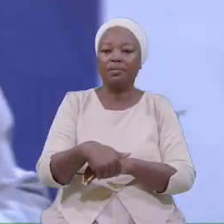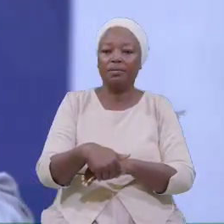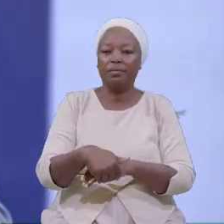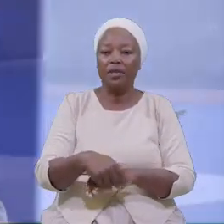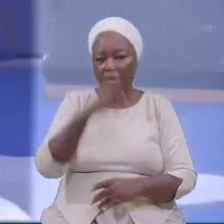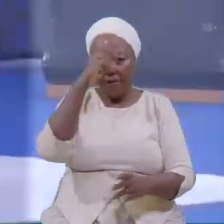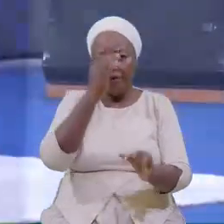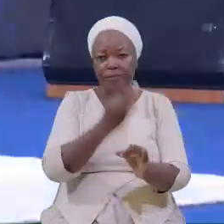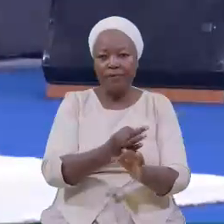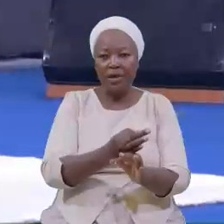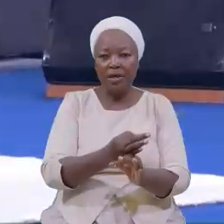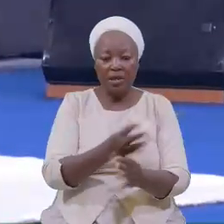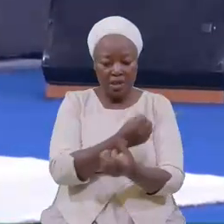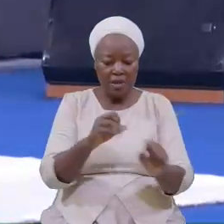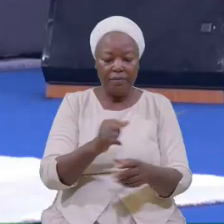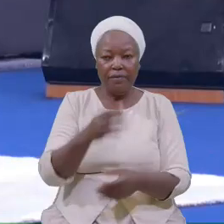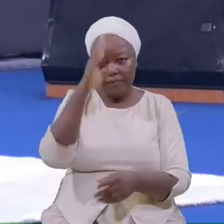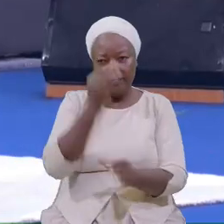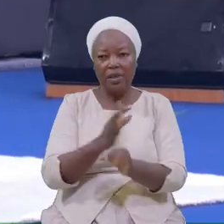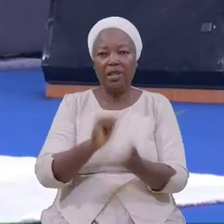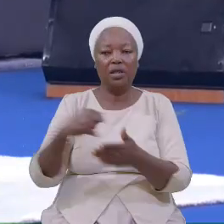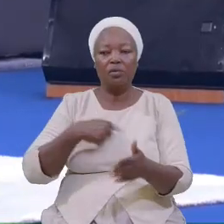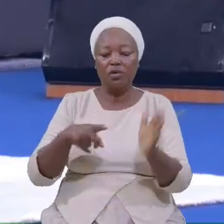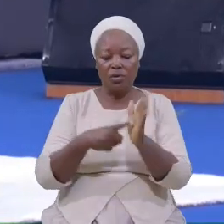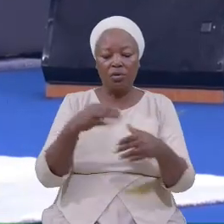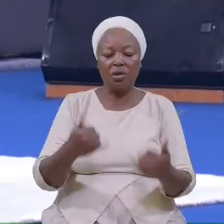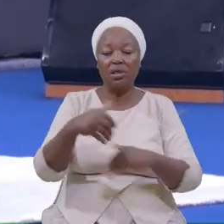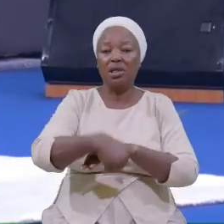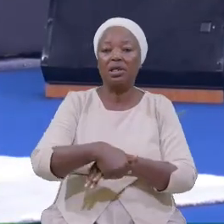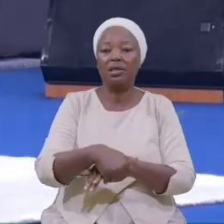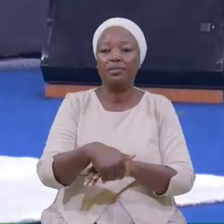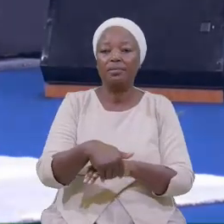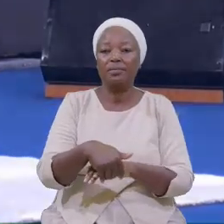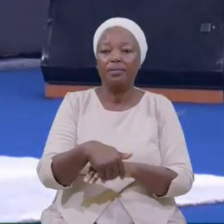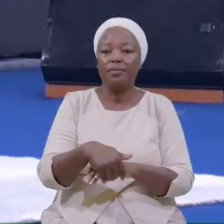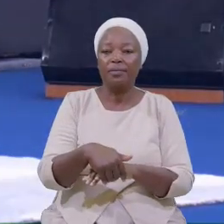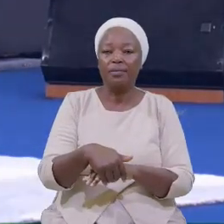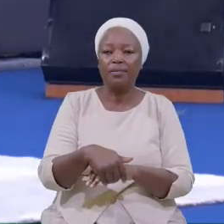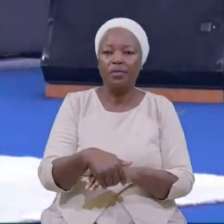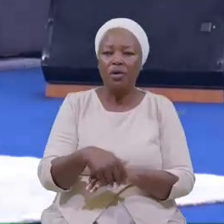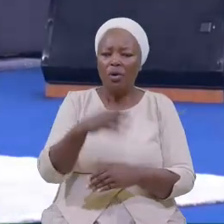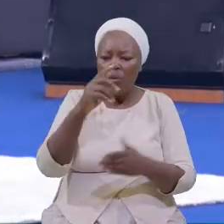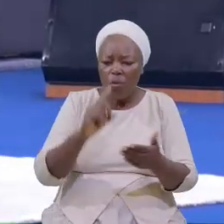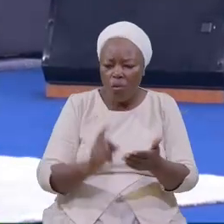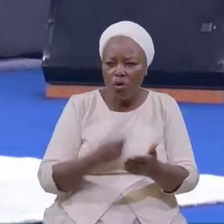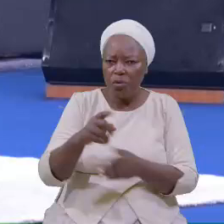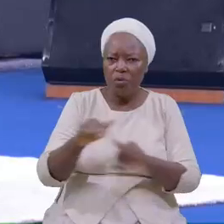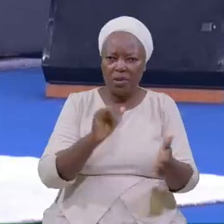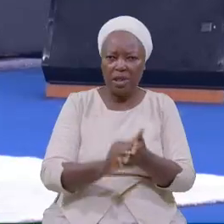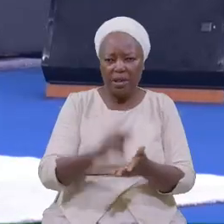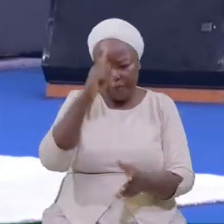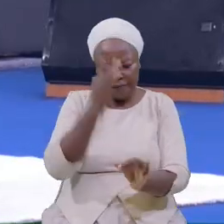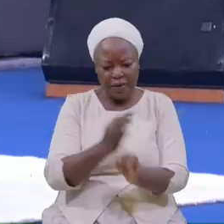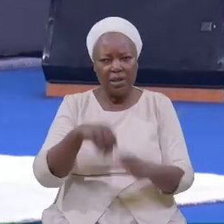in, saving faith will manifest tonight. Once you do that, faith in Christ